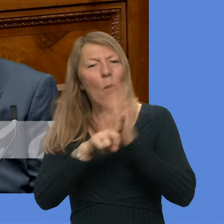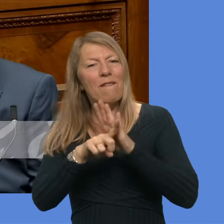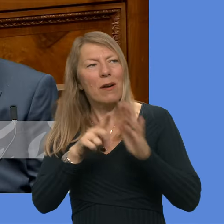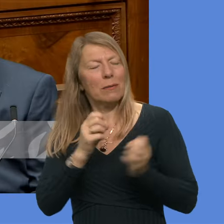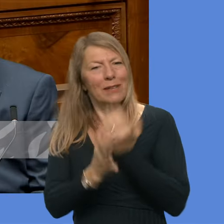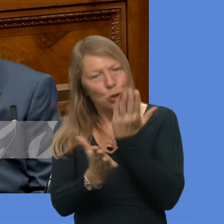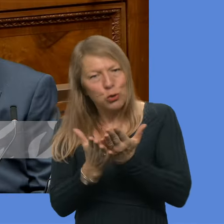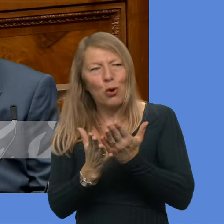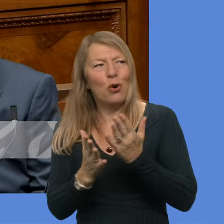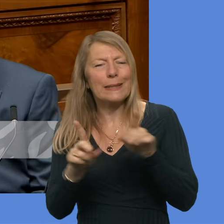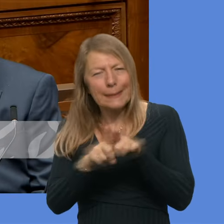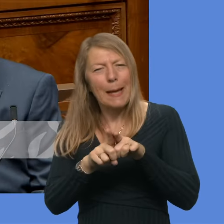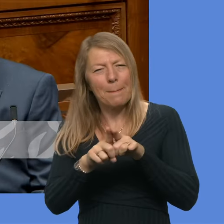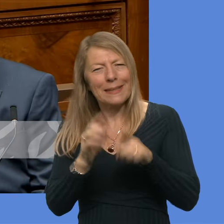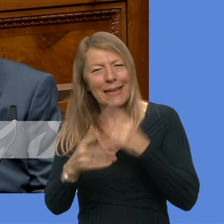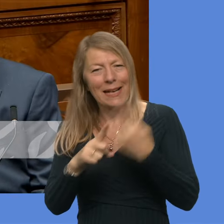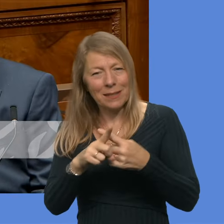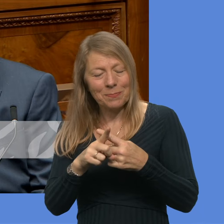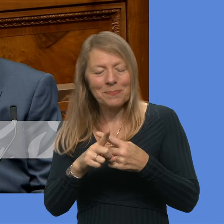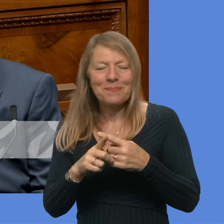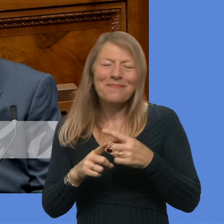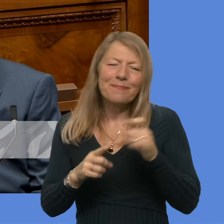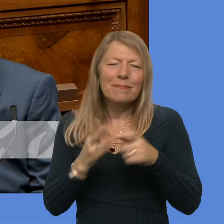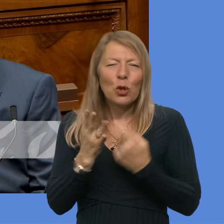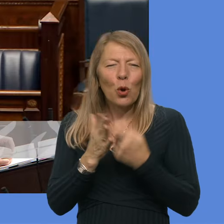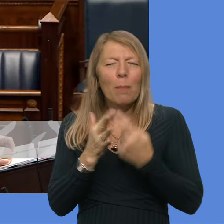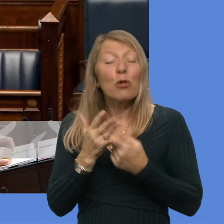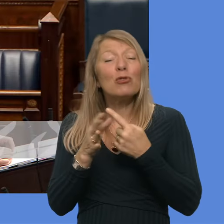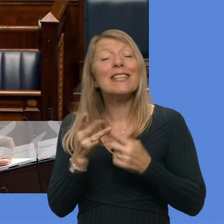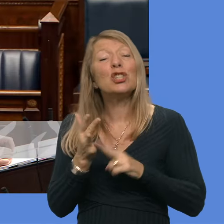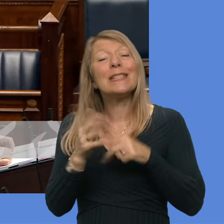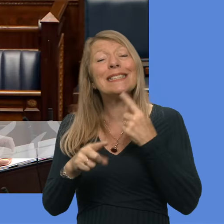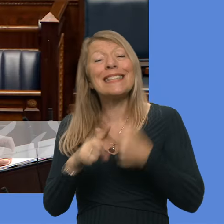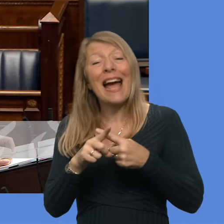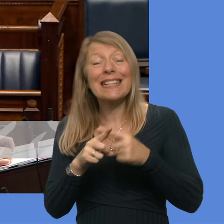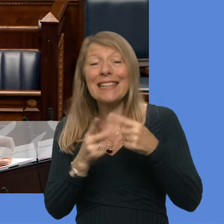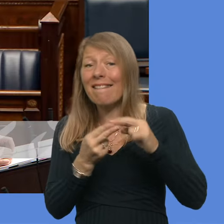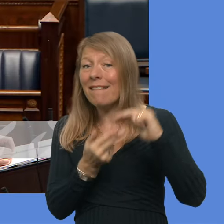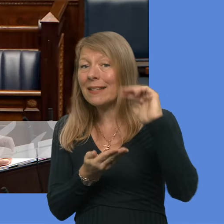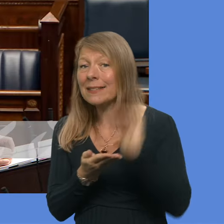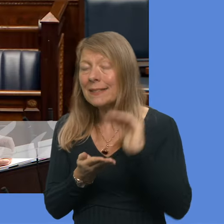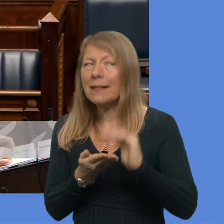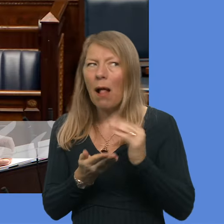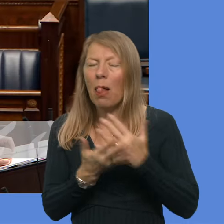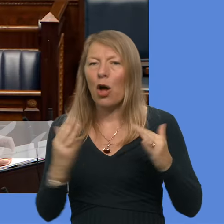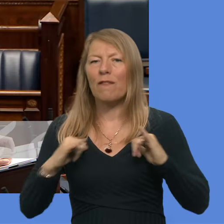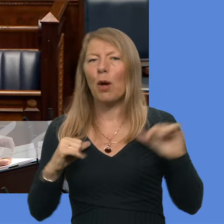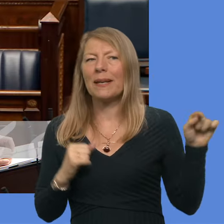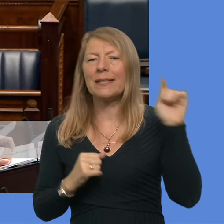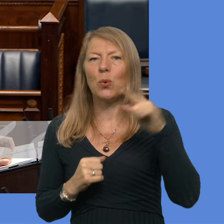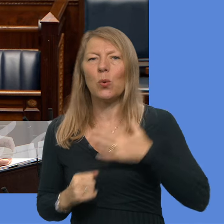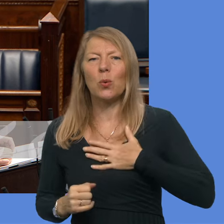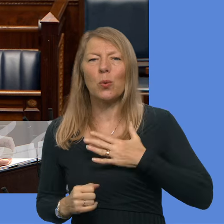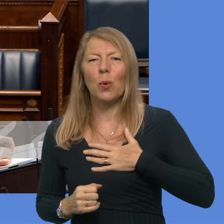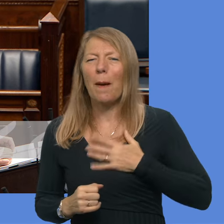the bottom on this. Corporation tax reduction is something which interests companies and can attract more investment, but it's not the single